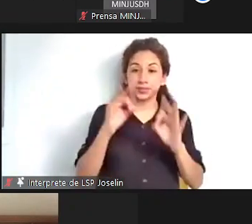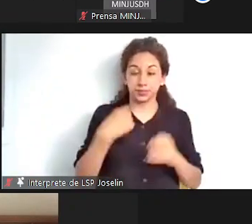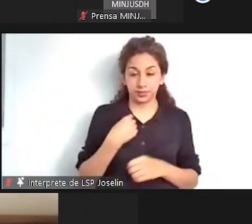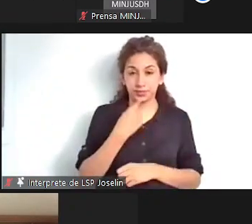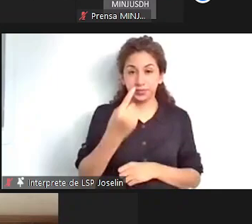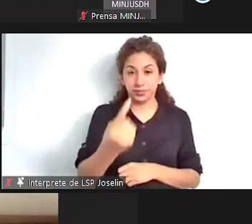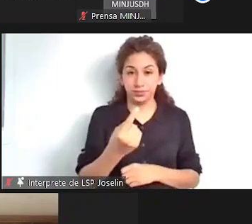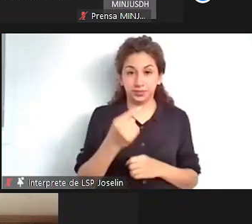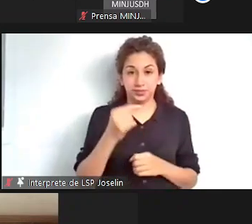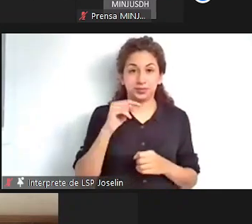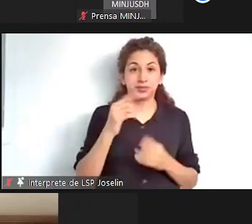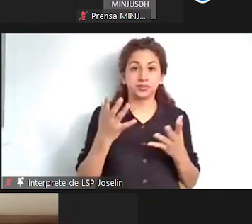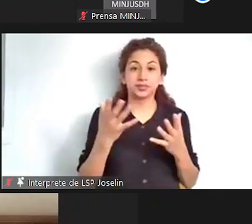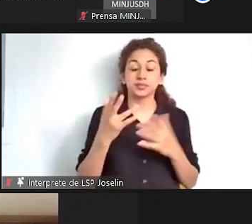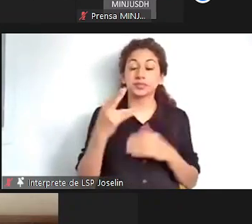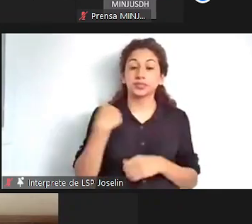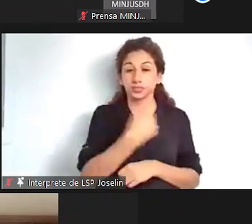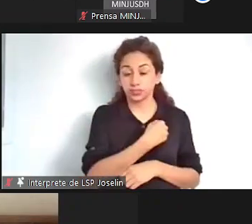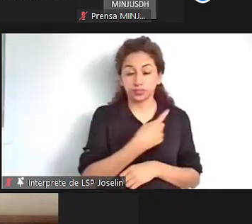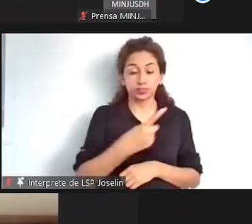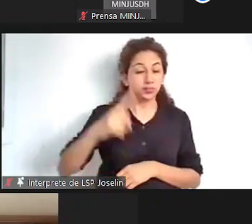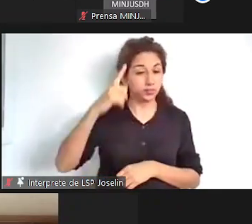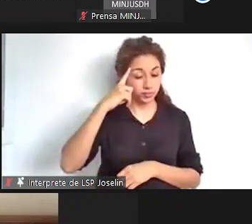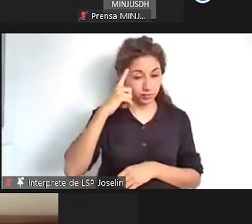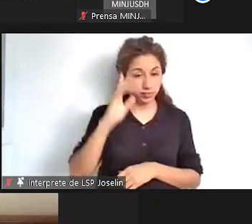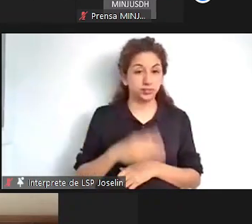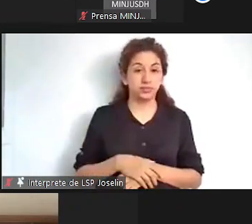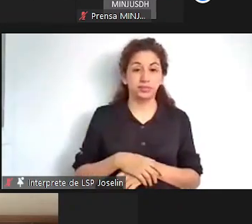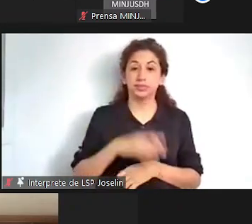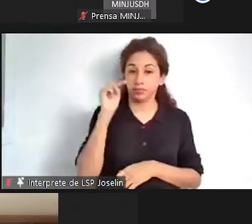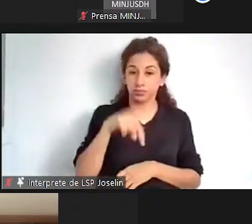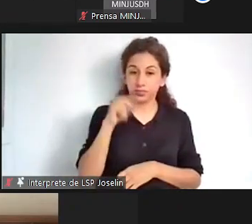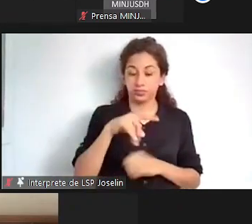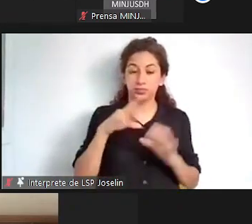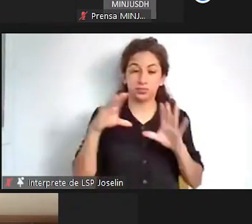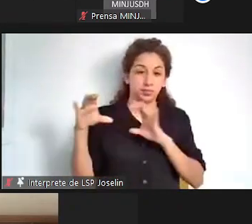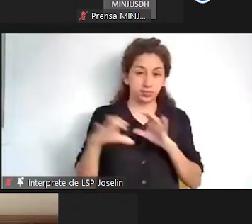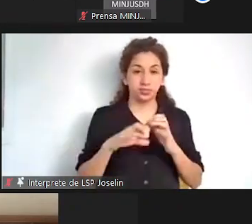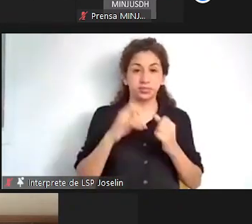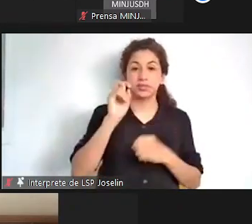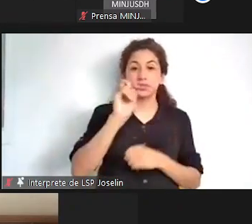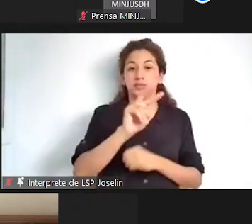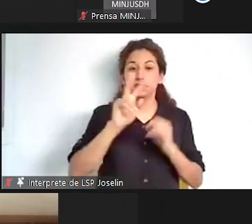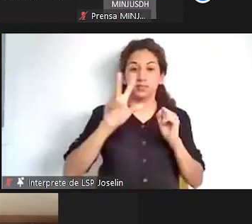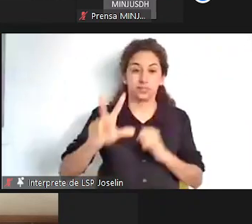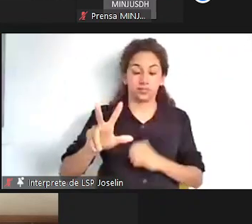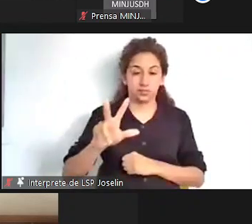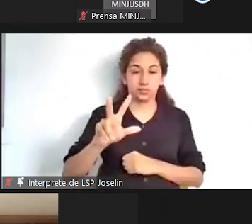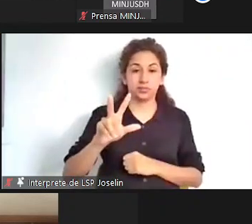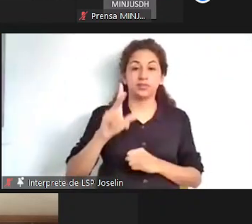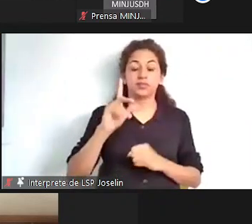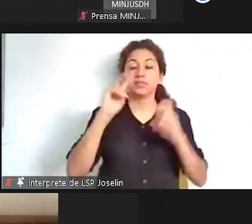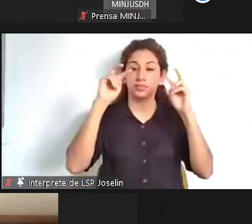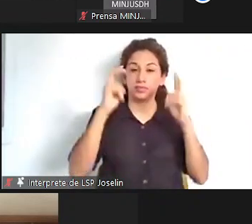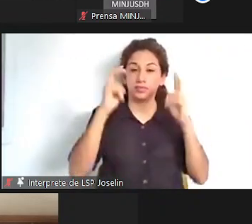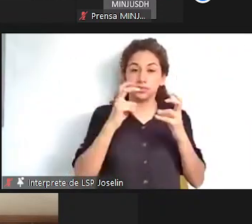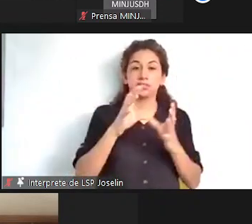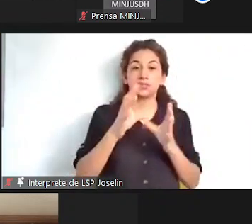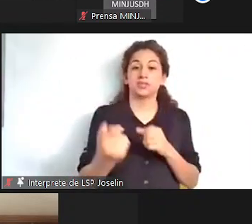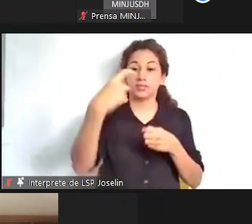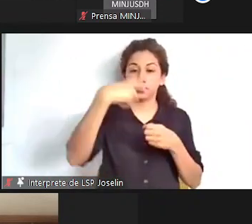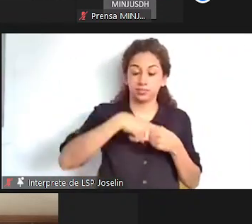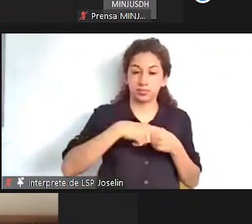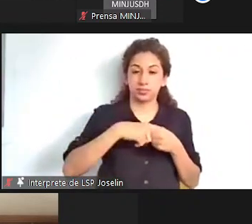is important to state that we believe in the strategic action 23